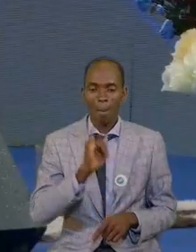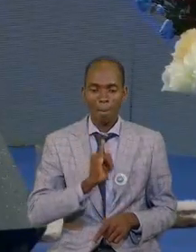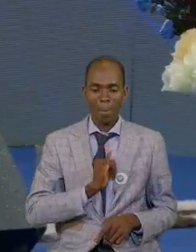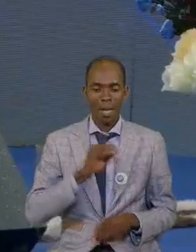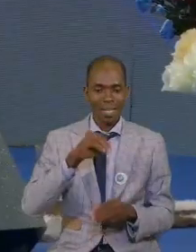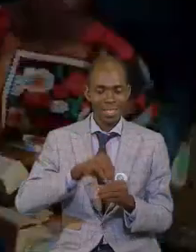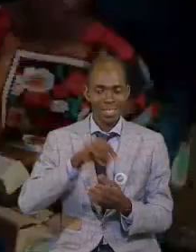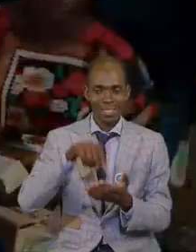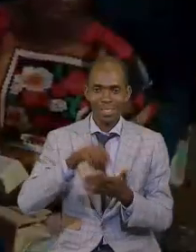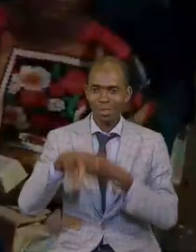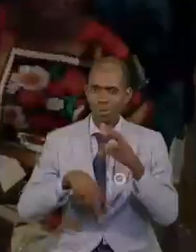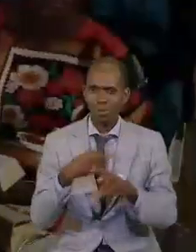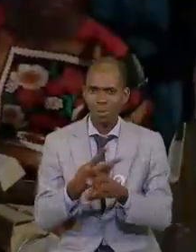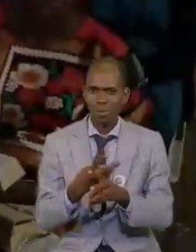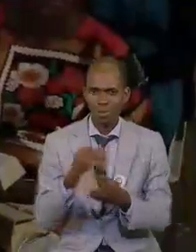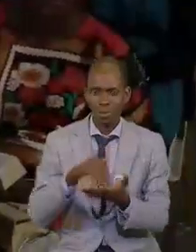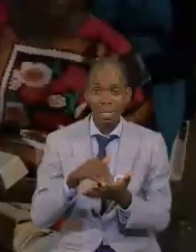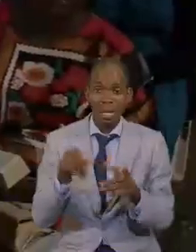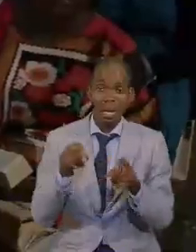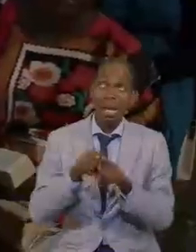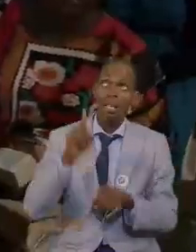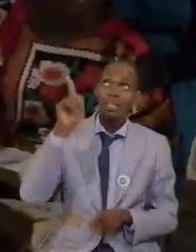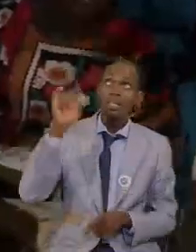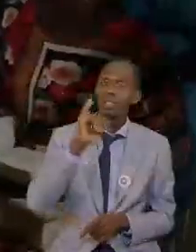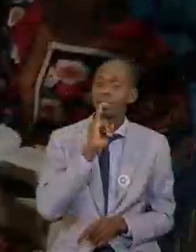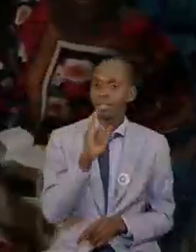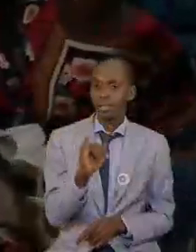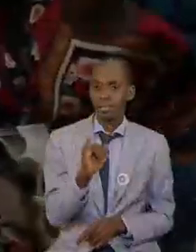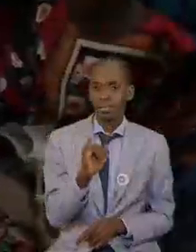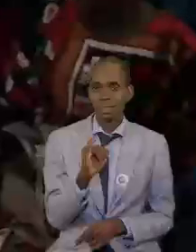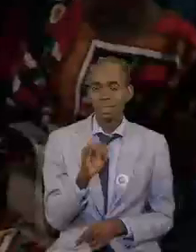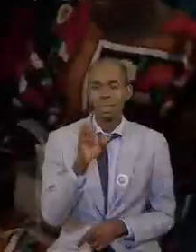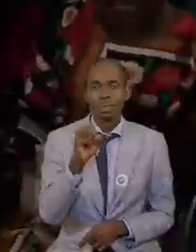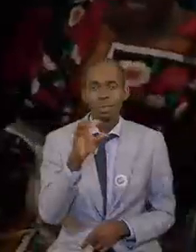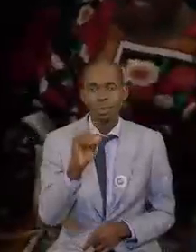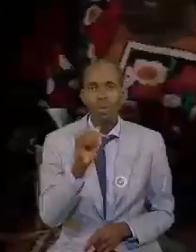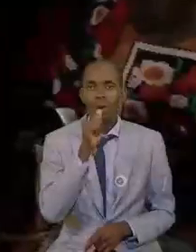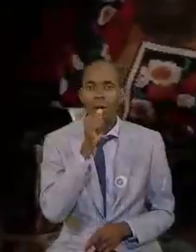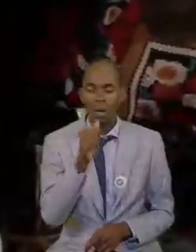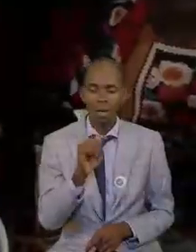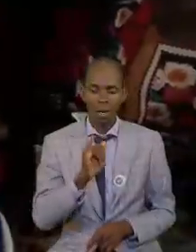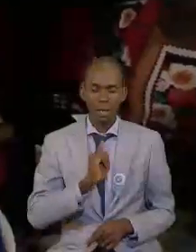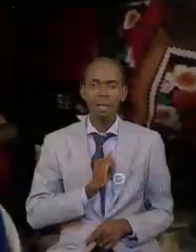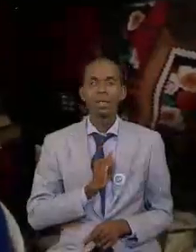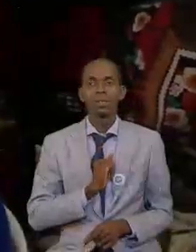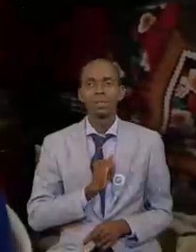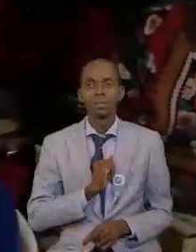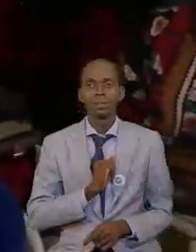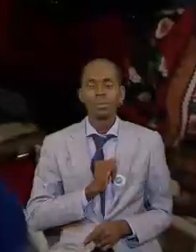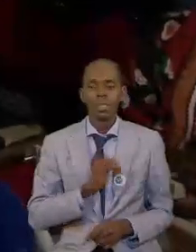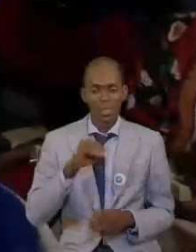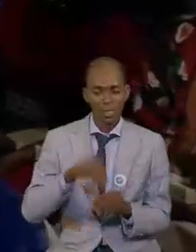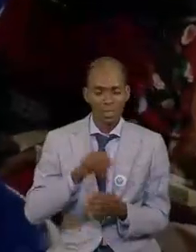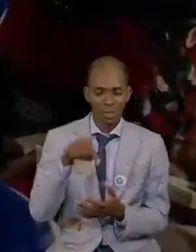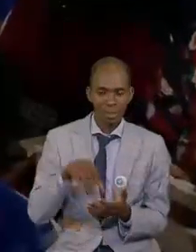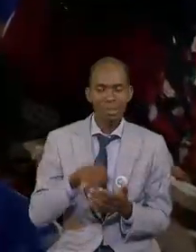Say it for yourself. As he is, so I am in this